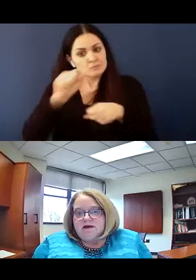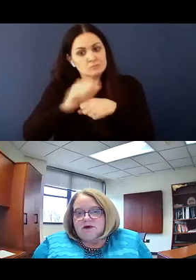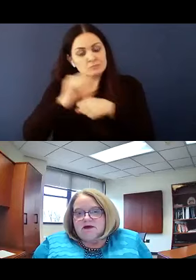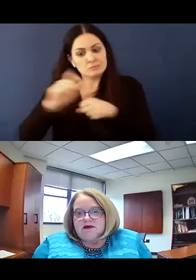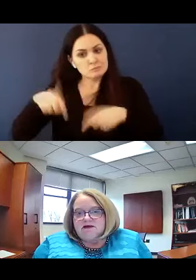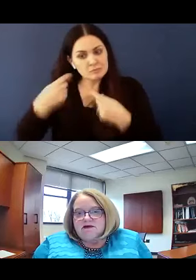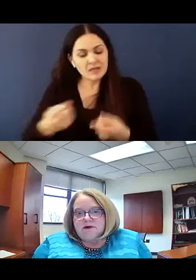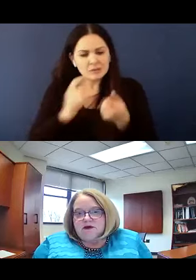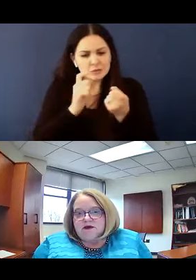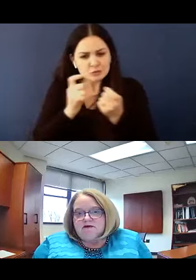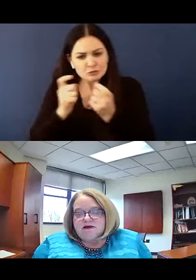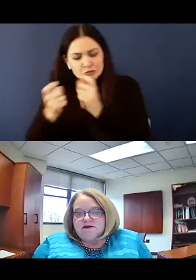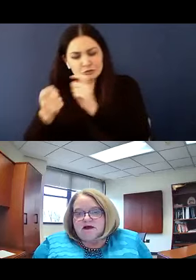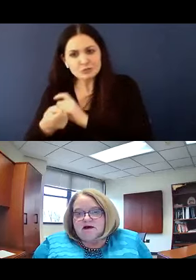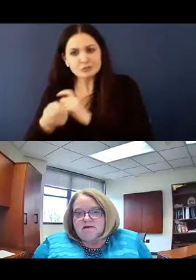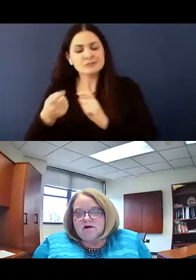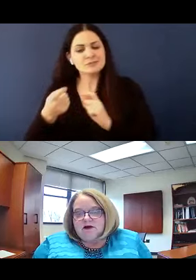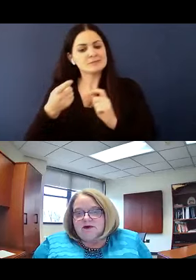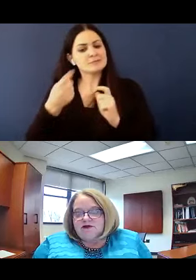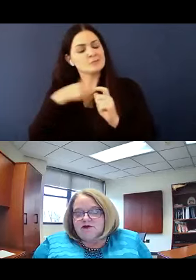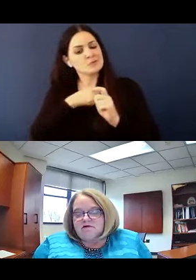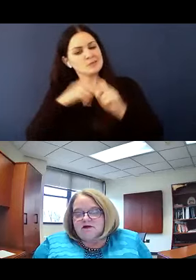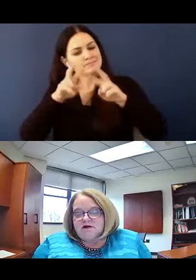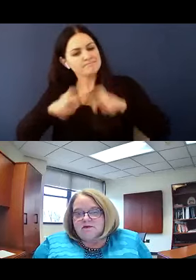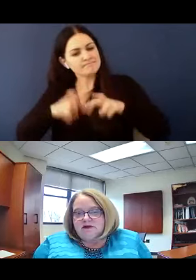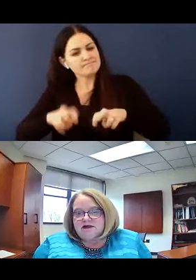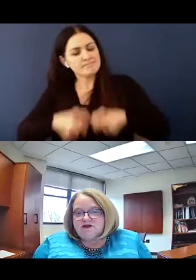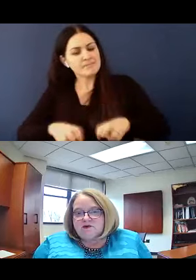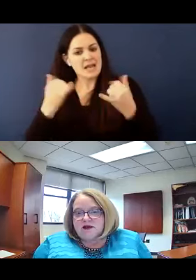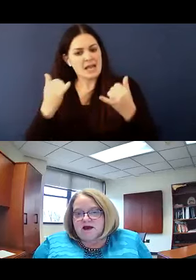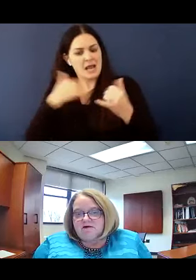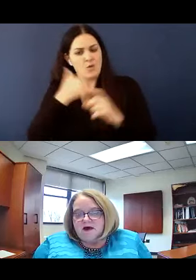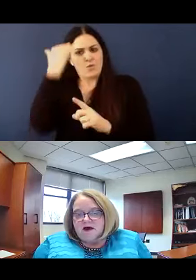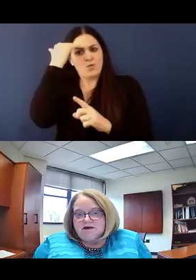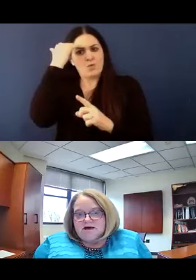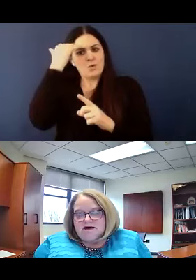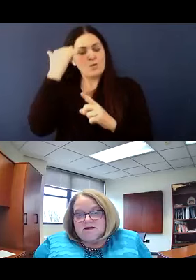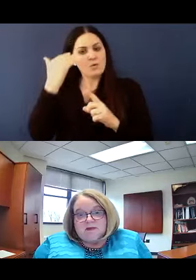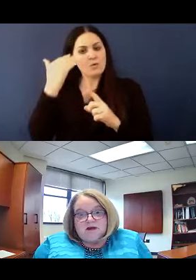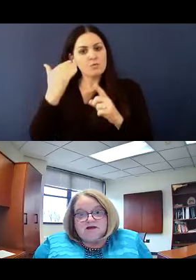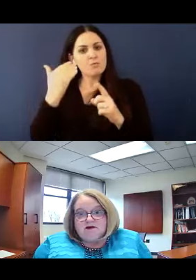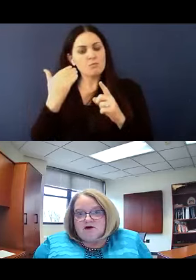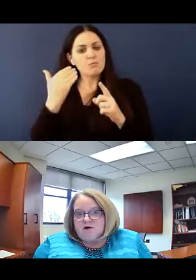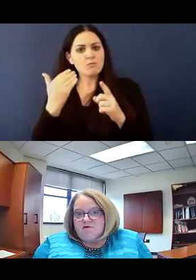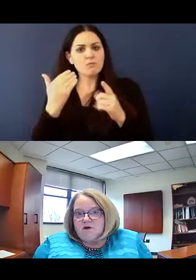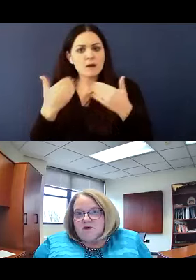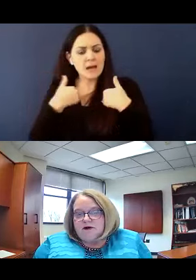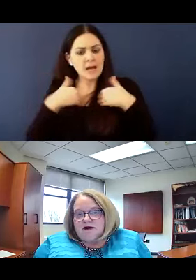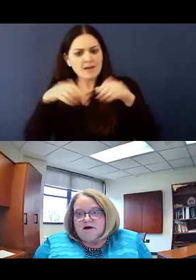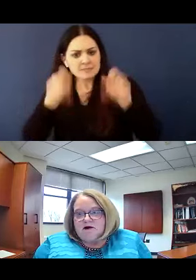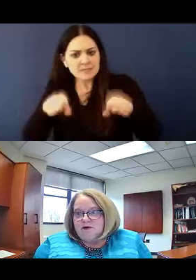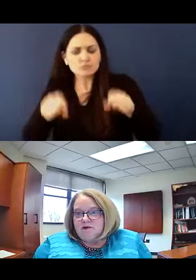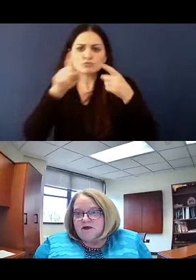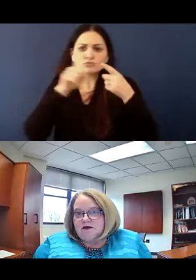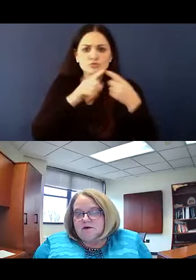watch, because what it does is really gives us a great picture of the potential we have to continue to move